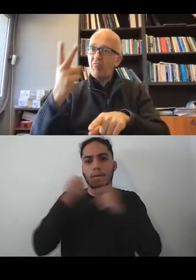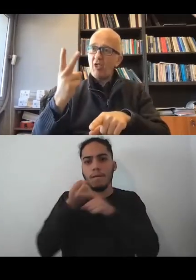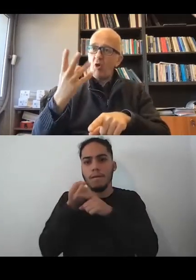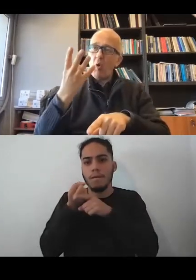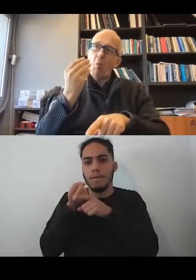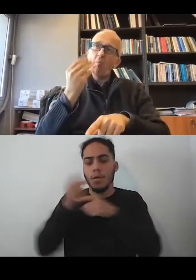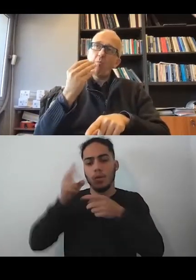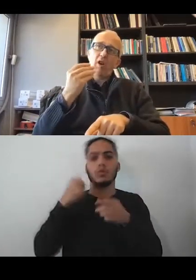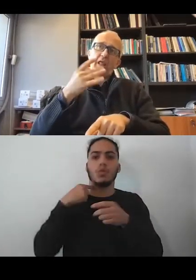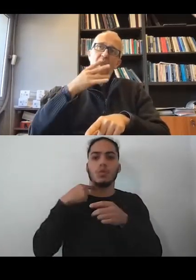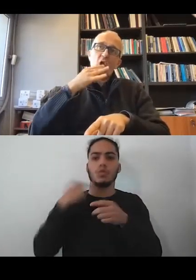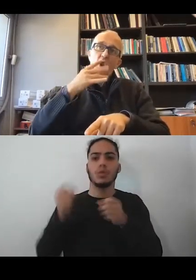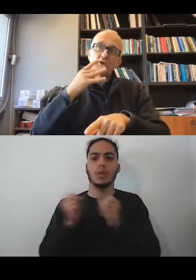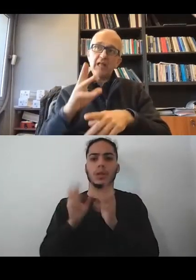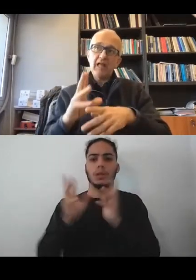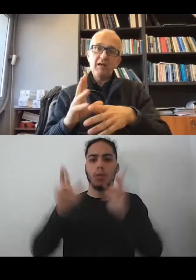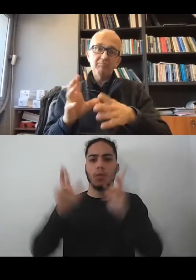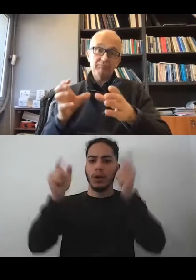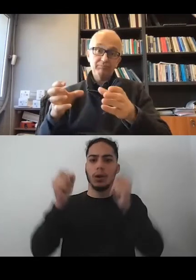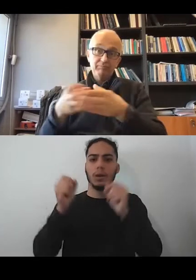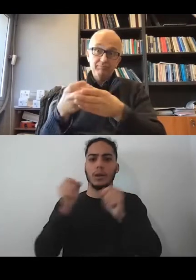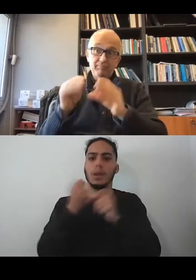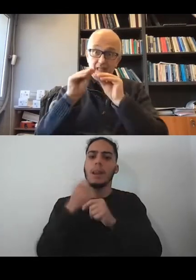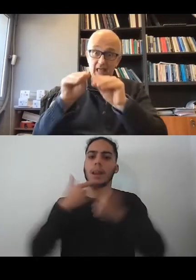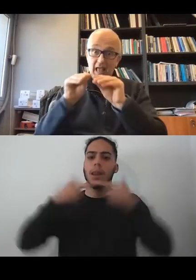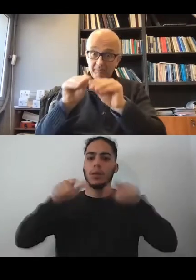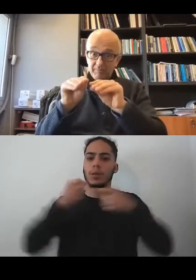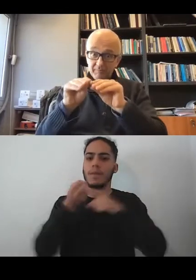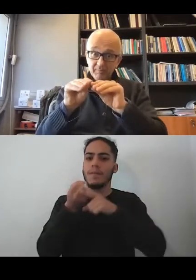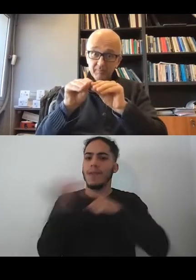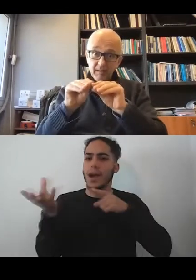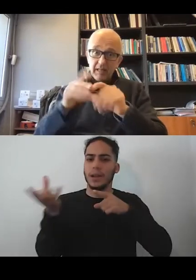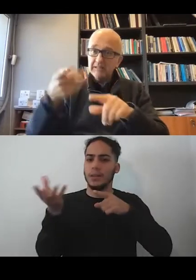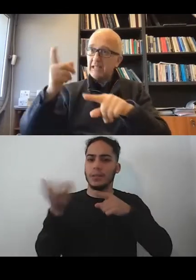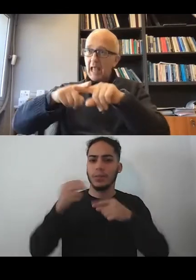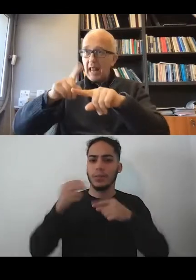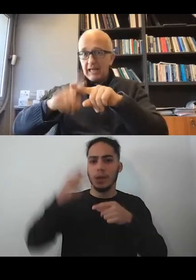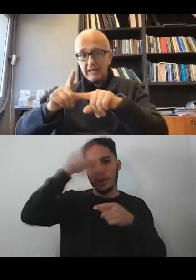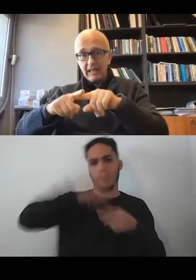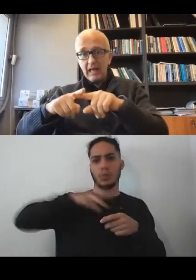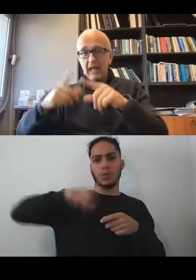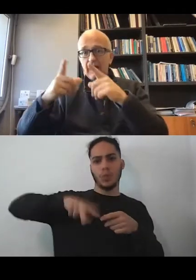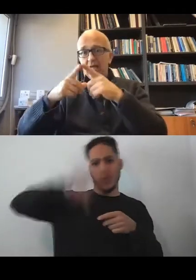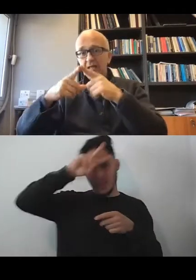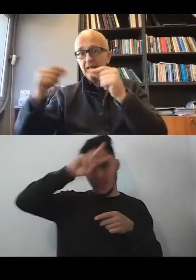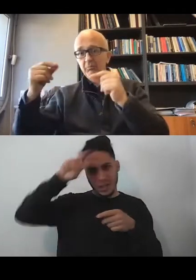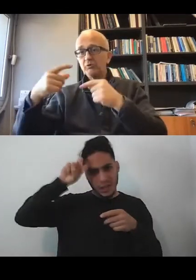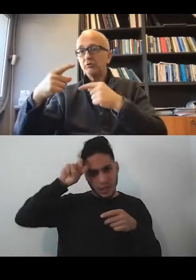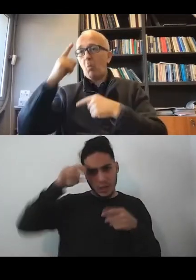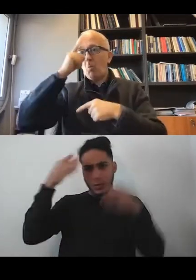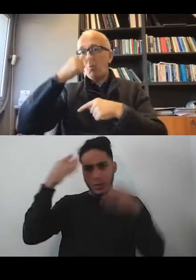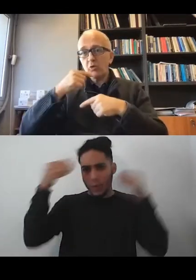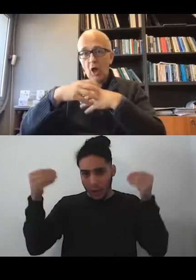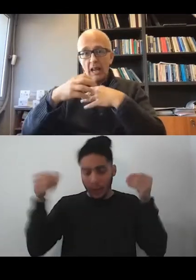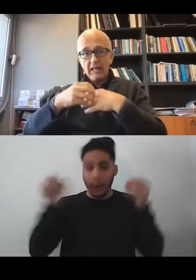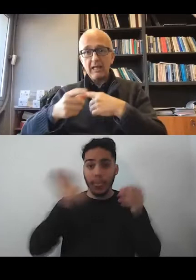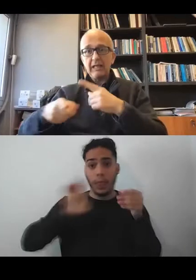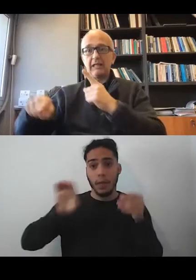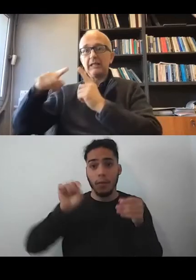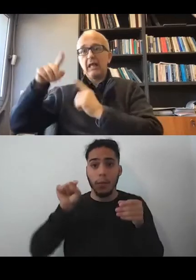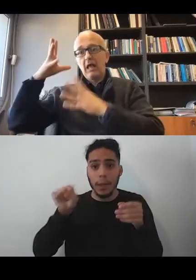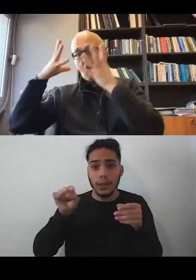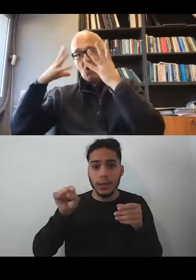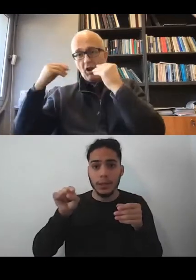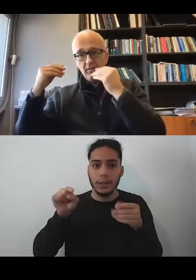Greek, in Portuguese, and in Dutch. And in this way to support the spreading of